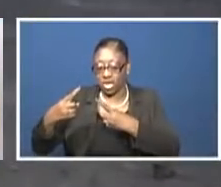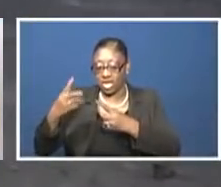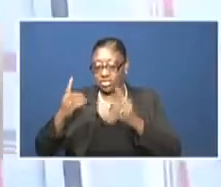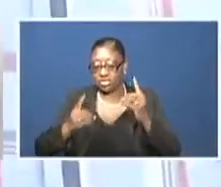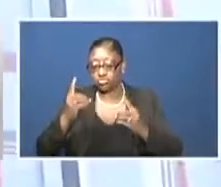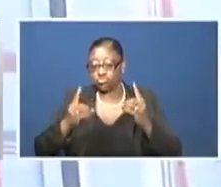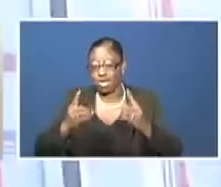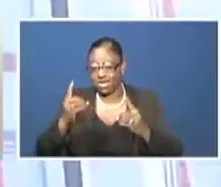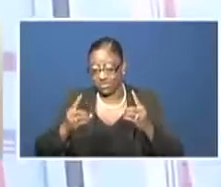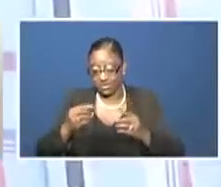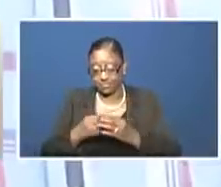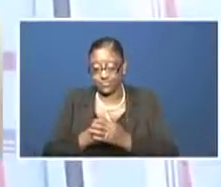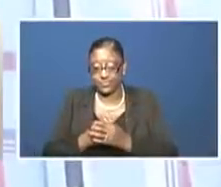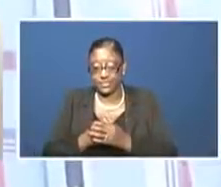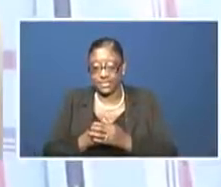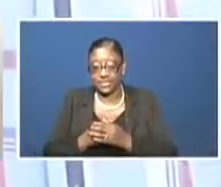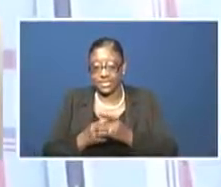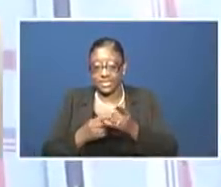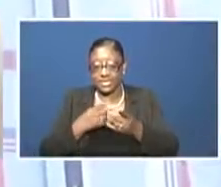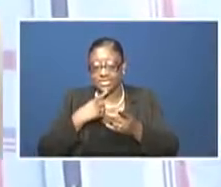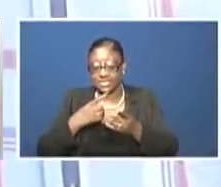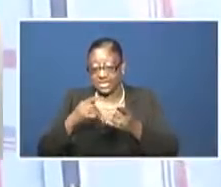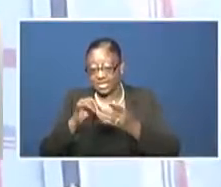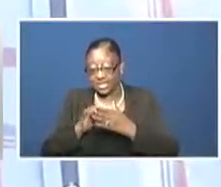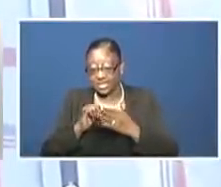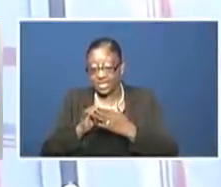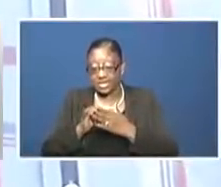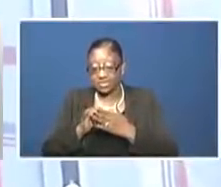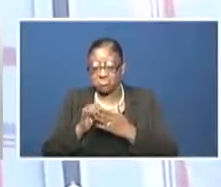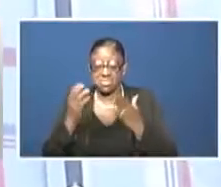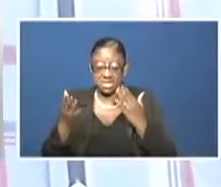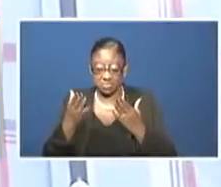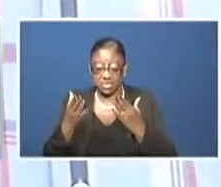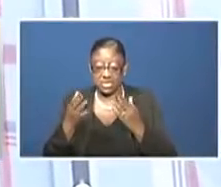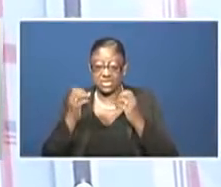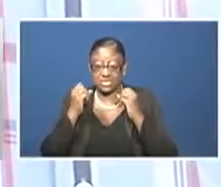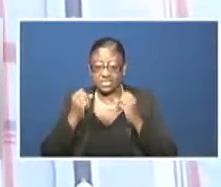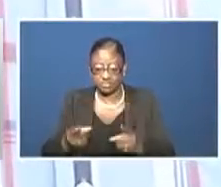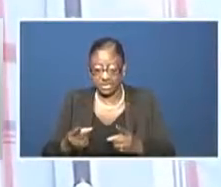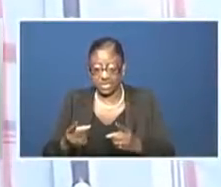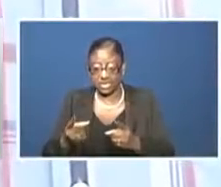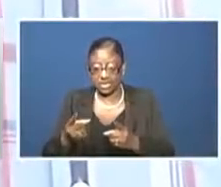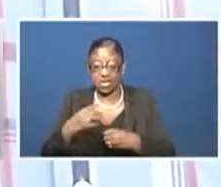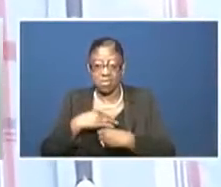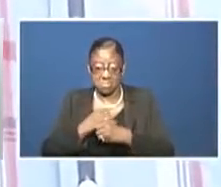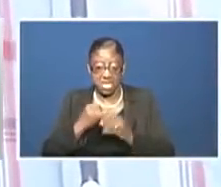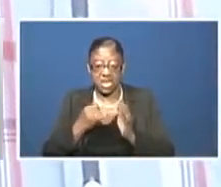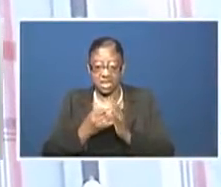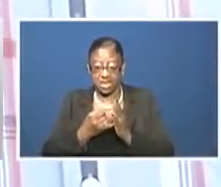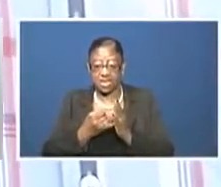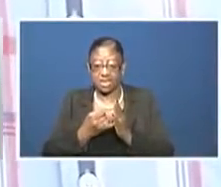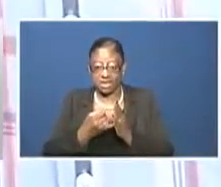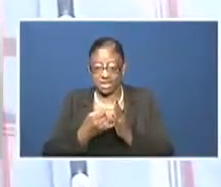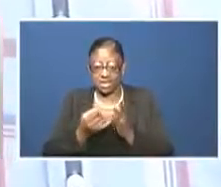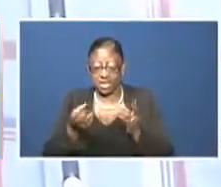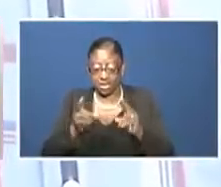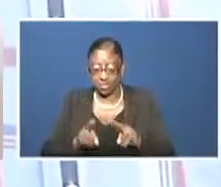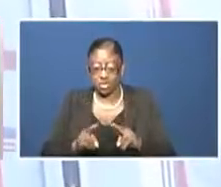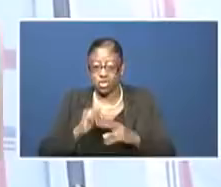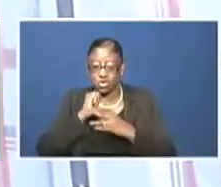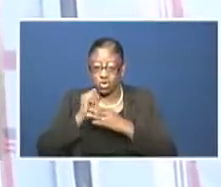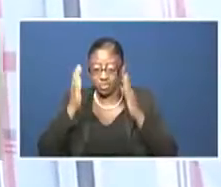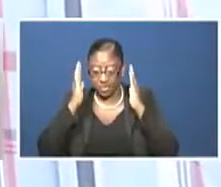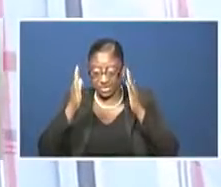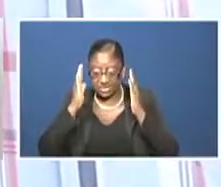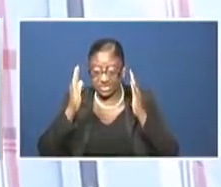In most instances, it appears that speed is the cause, or undue care, not